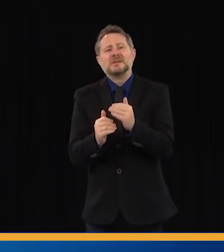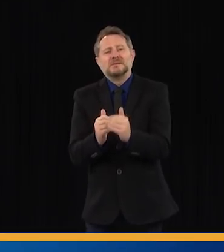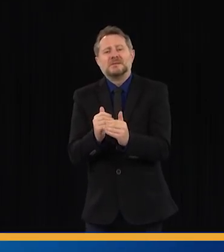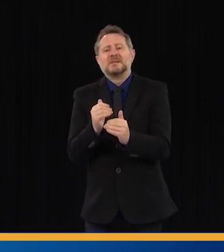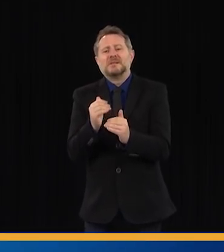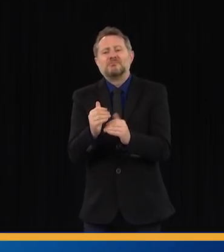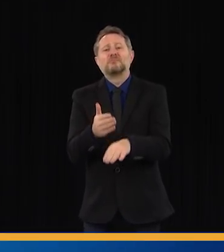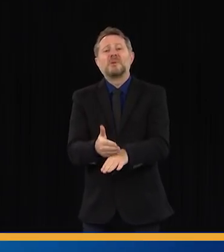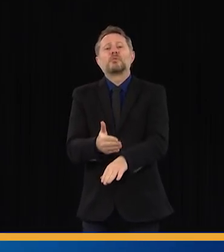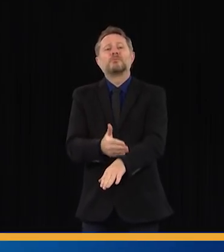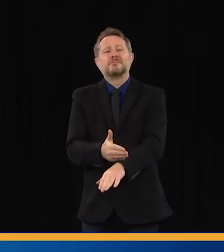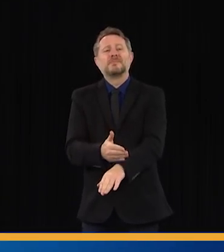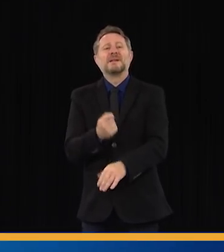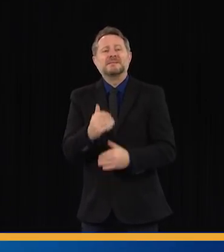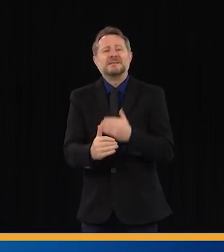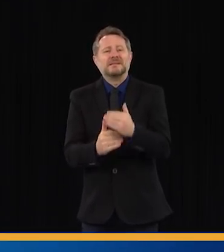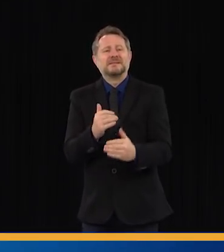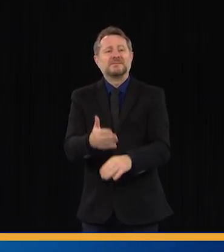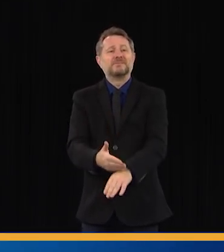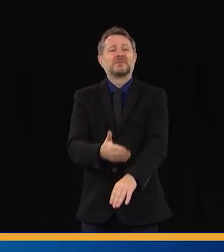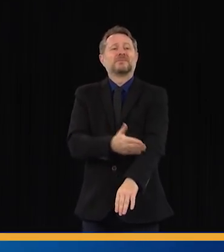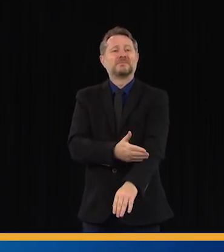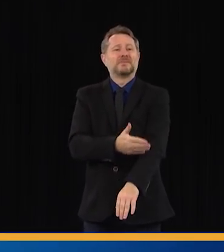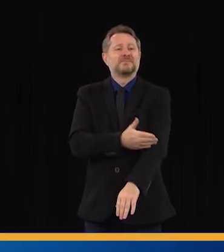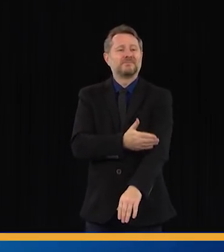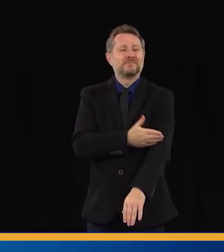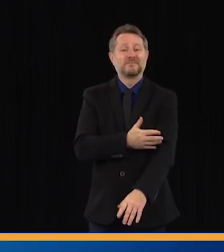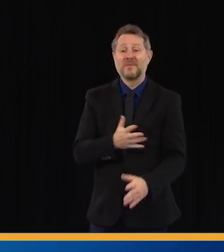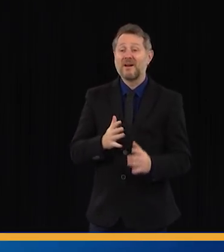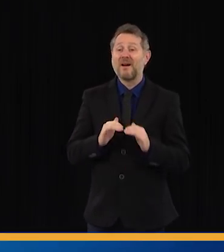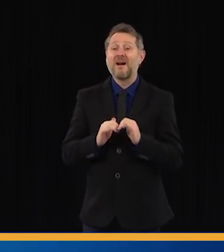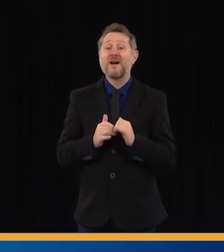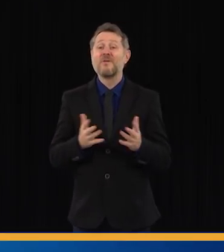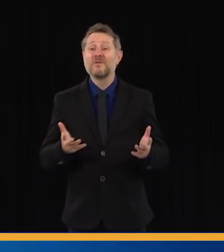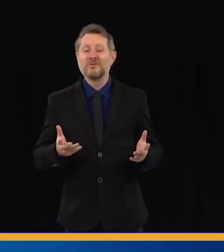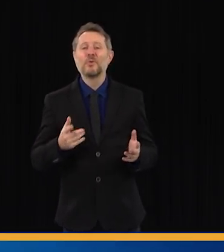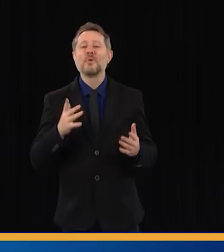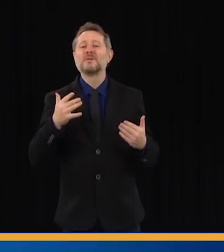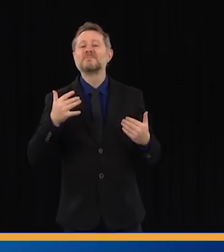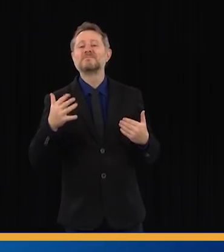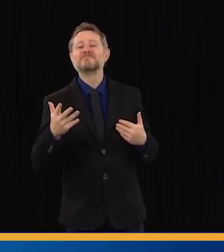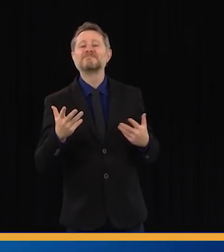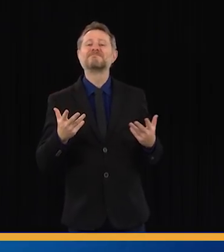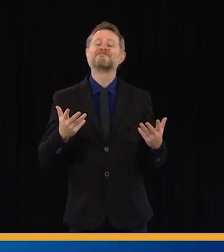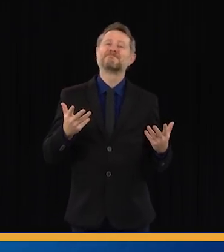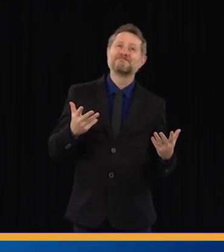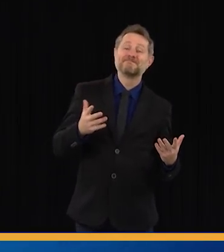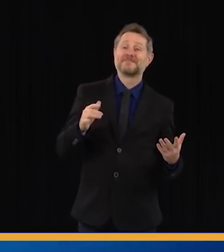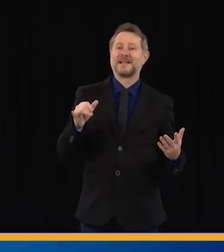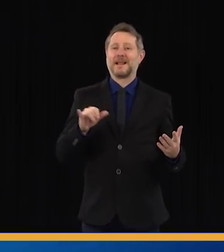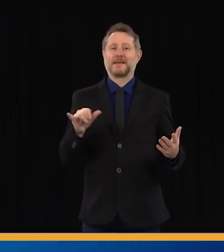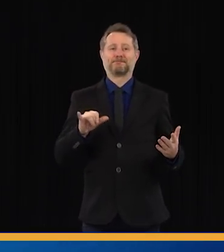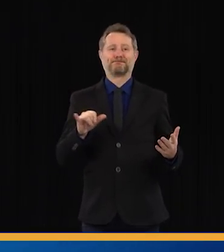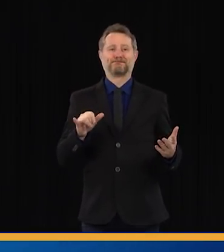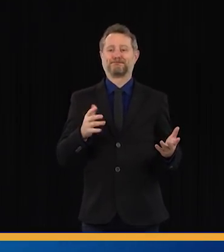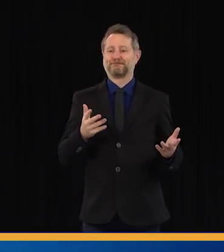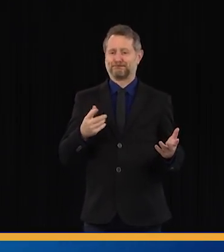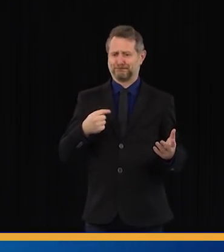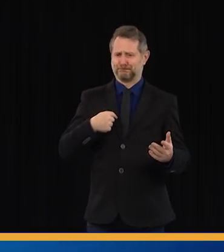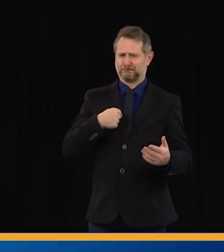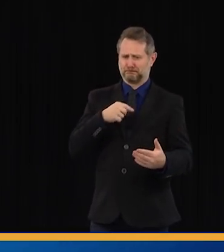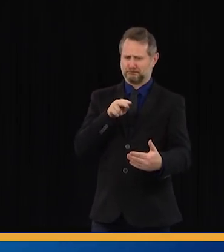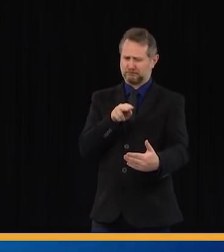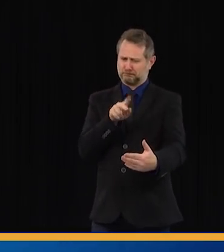What does that mean? There'll be points of resolution. There'll be points where we can say we've